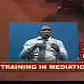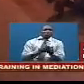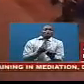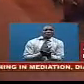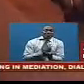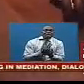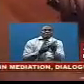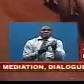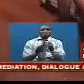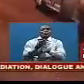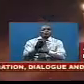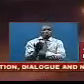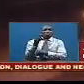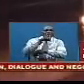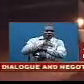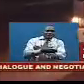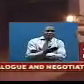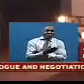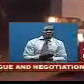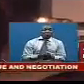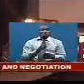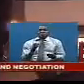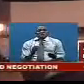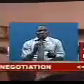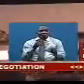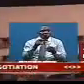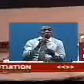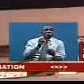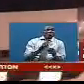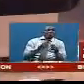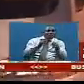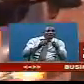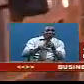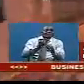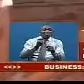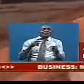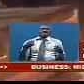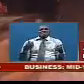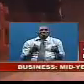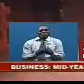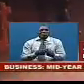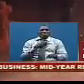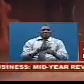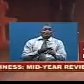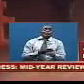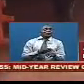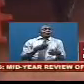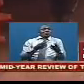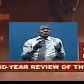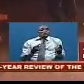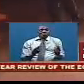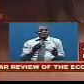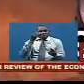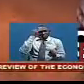ordinary Ghanaian both day and night. So, if you ever find yourself in any difficult situation, just